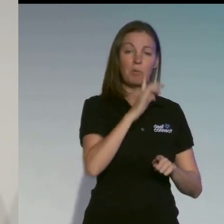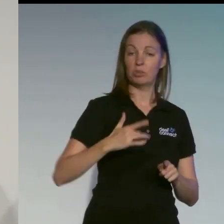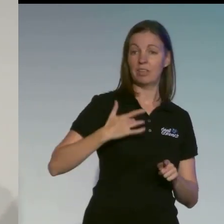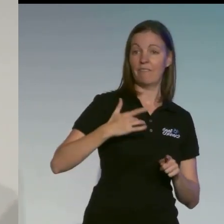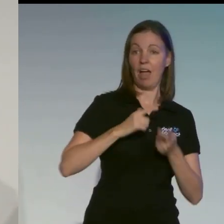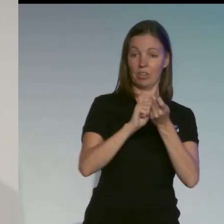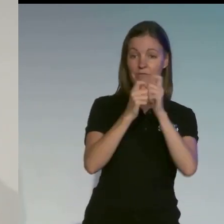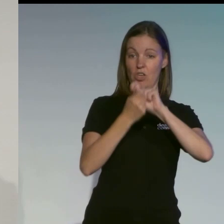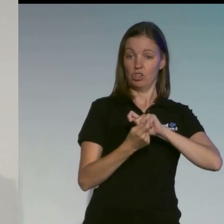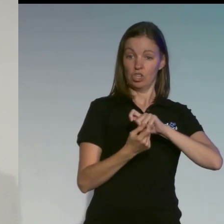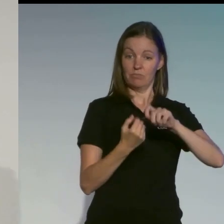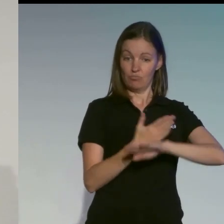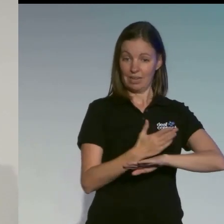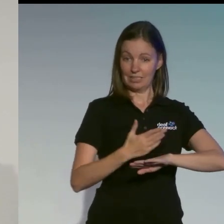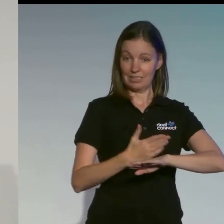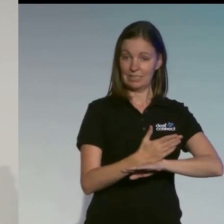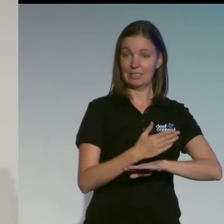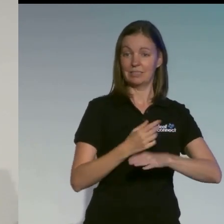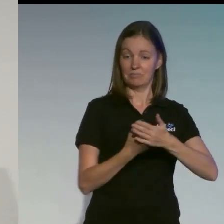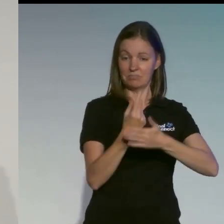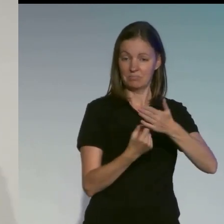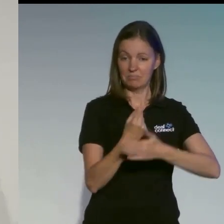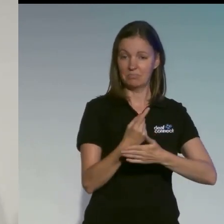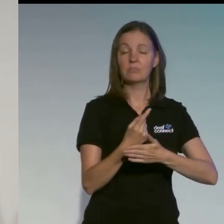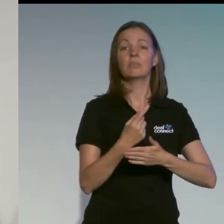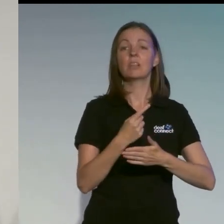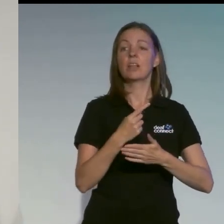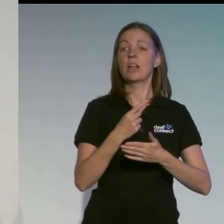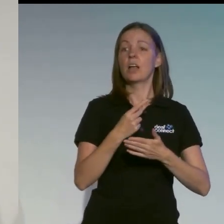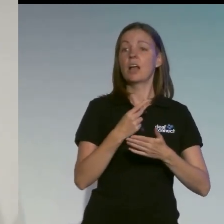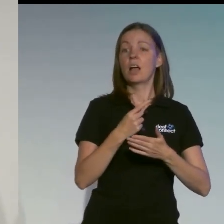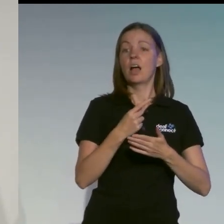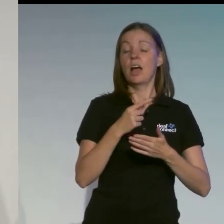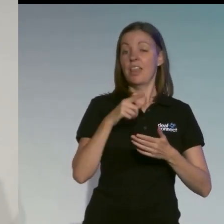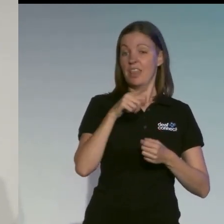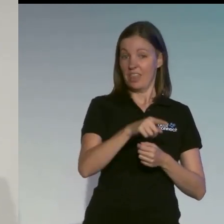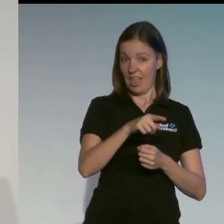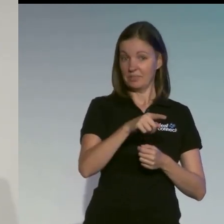practices who were part of the research project at La Trobe Uni, led by Tim Jones, who's over there somewhere in the dark,